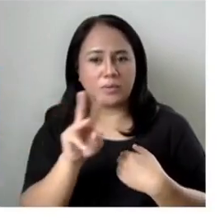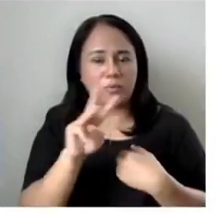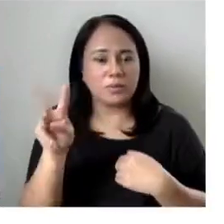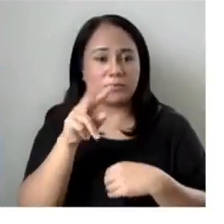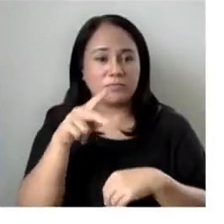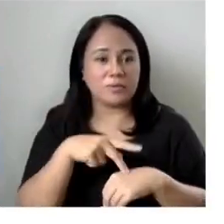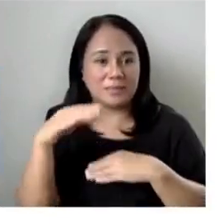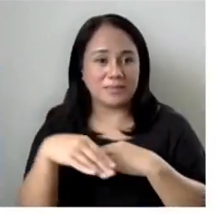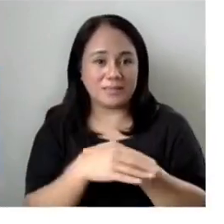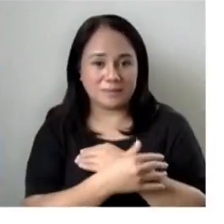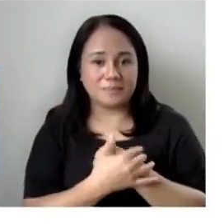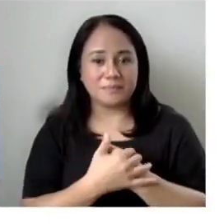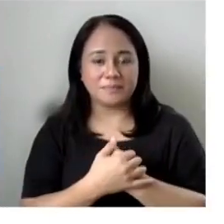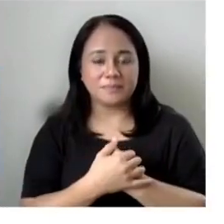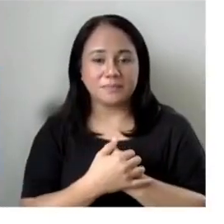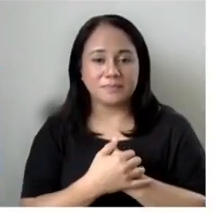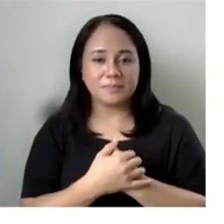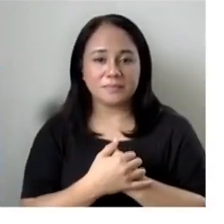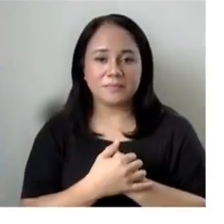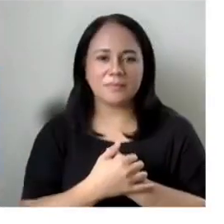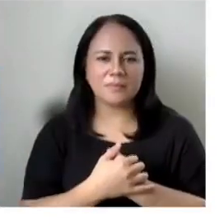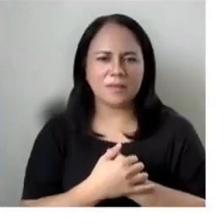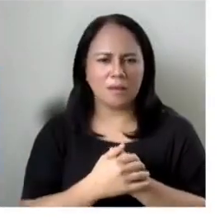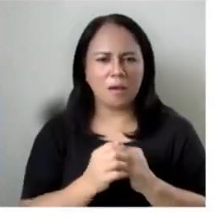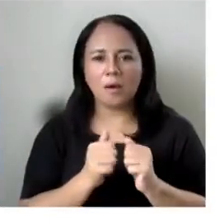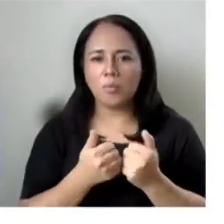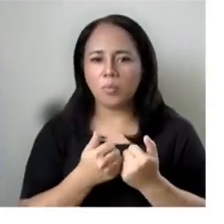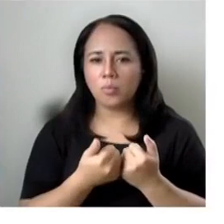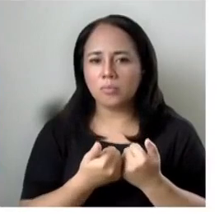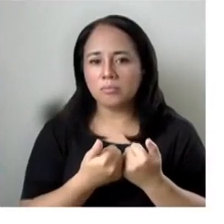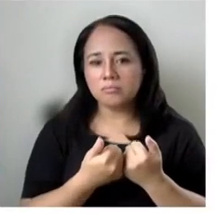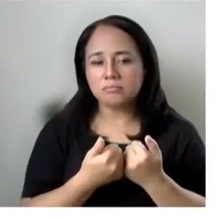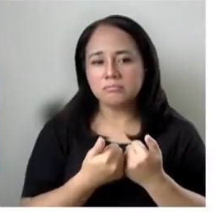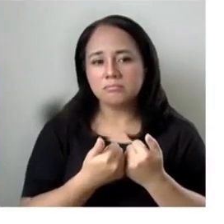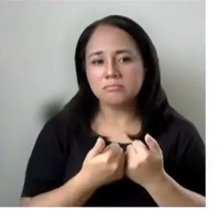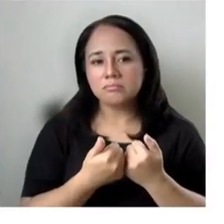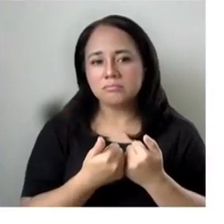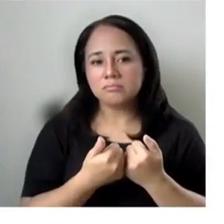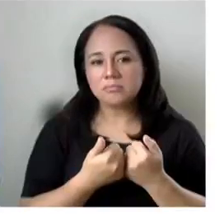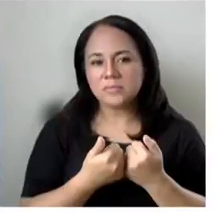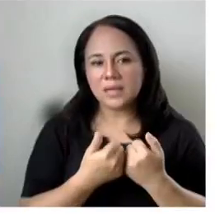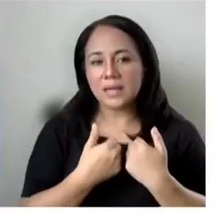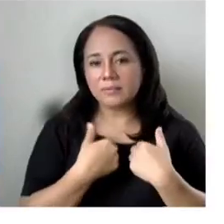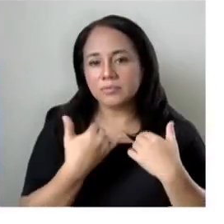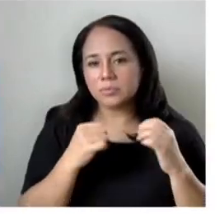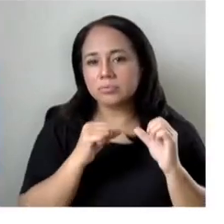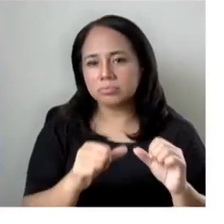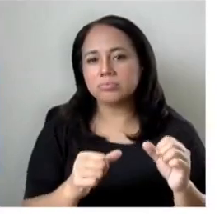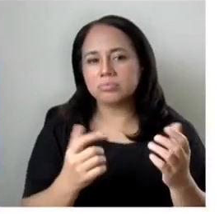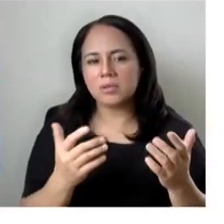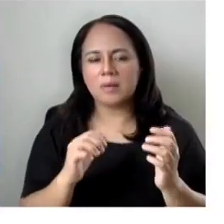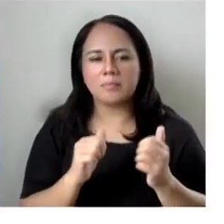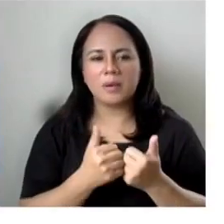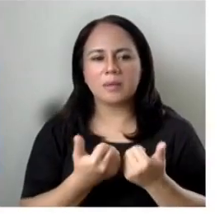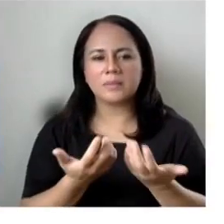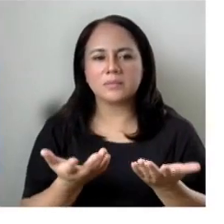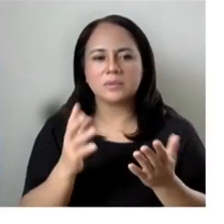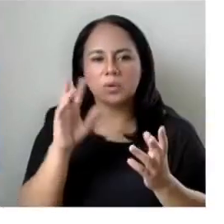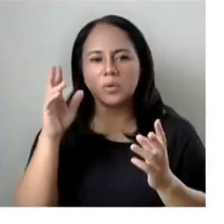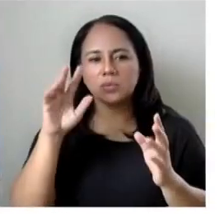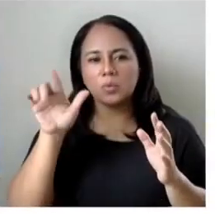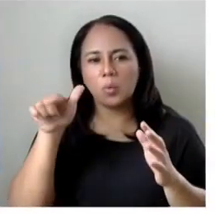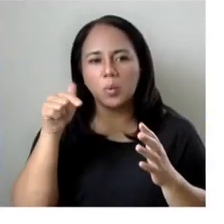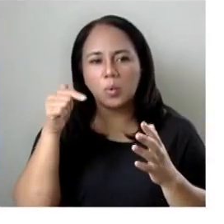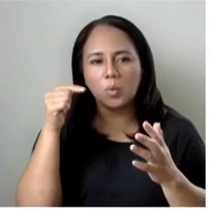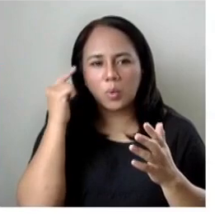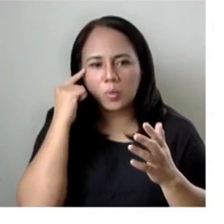Mm. How might this, if it does push through, ADG, how might this put the government in a